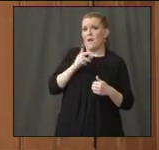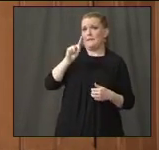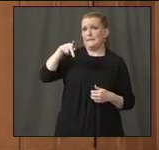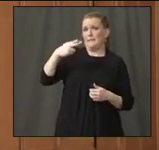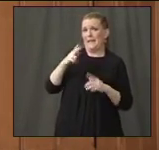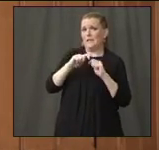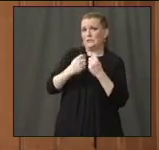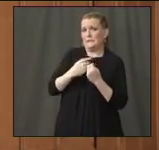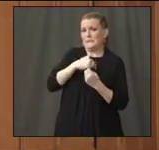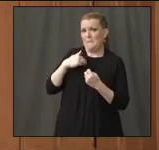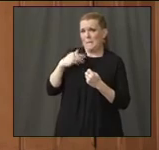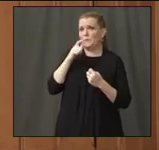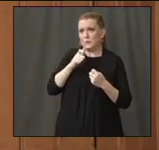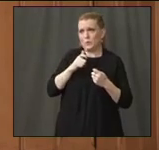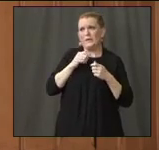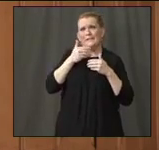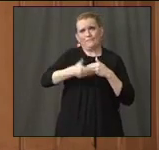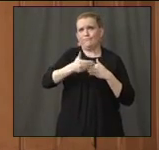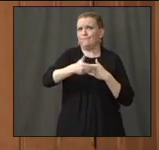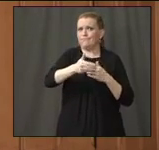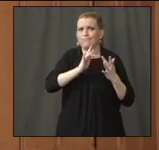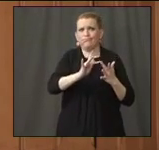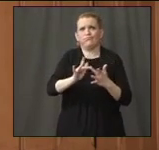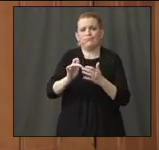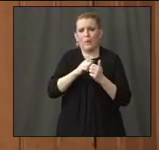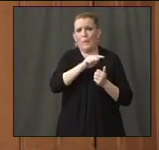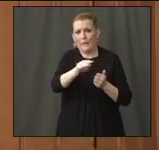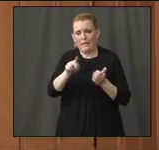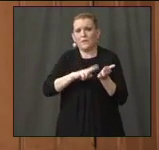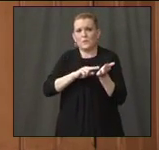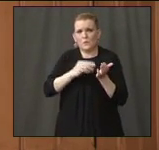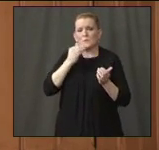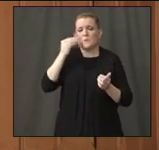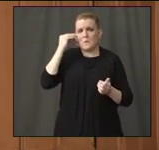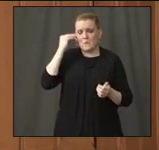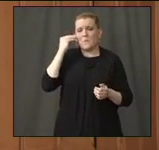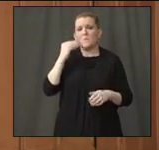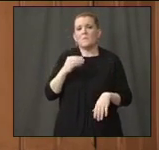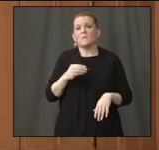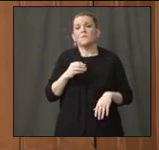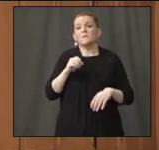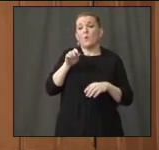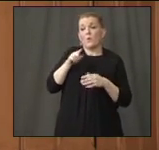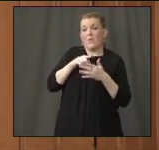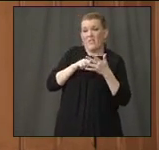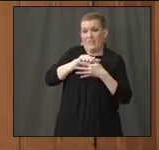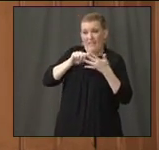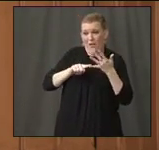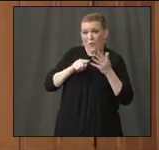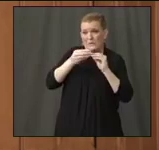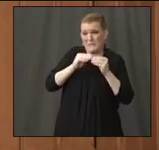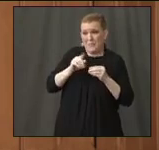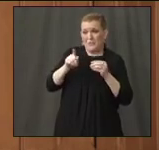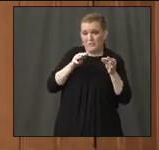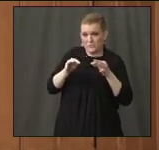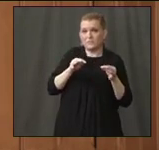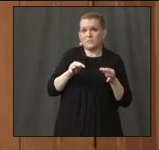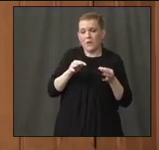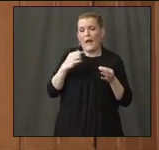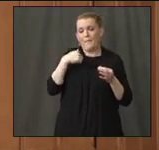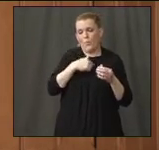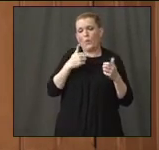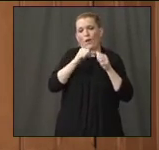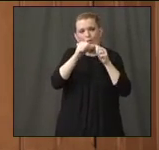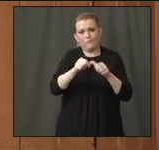can always be evaluated. You know, we do have now 3 of the alternate care facilities that have